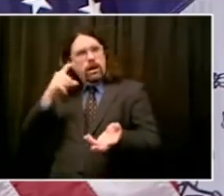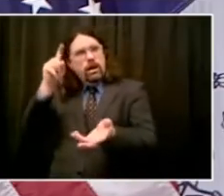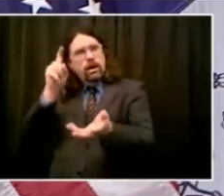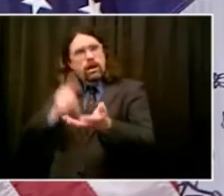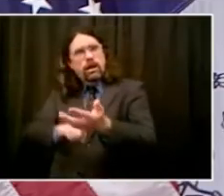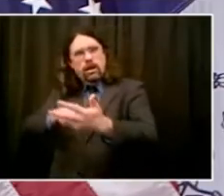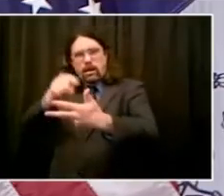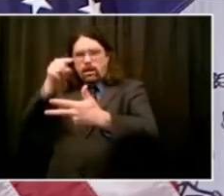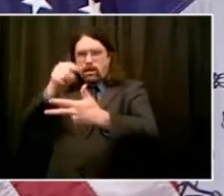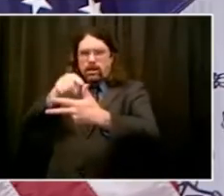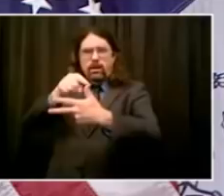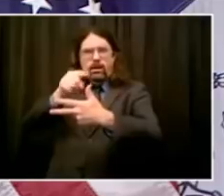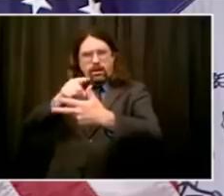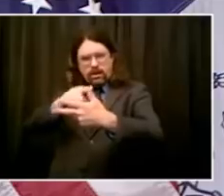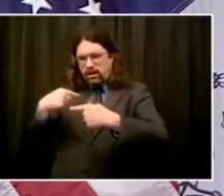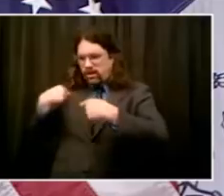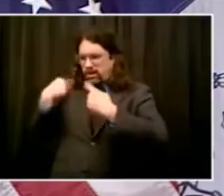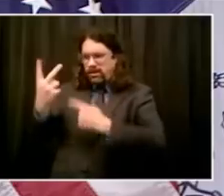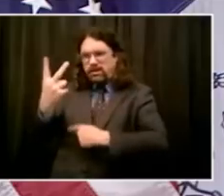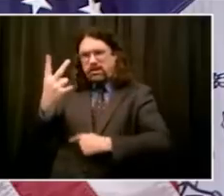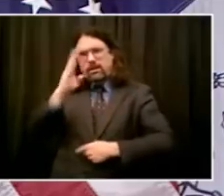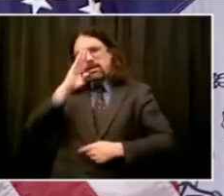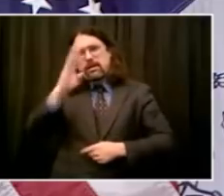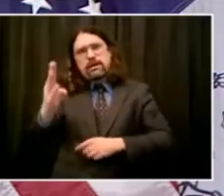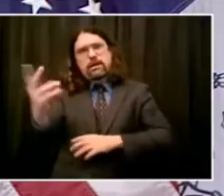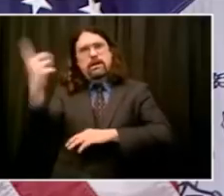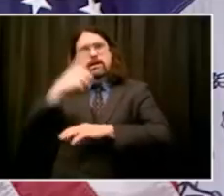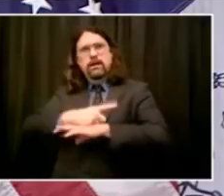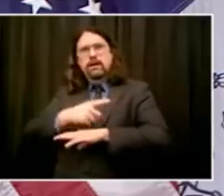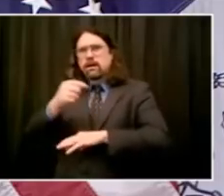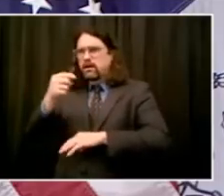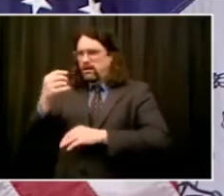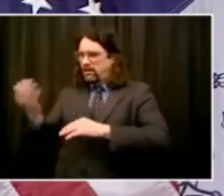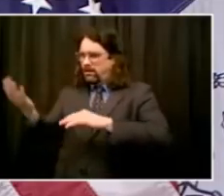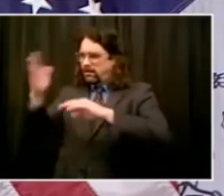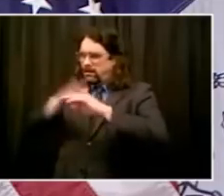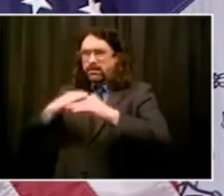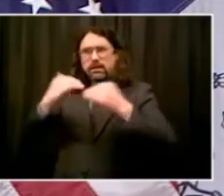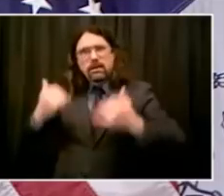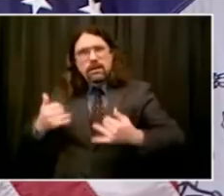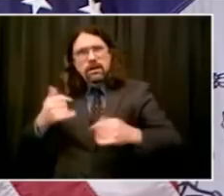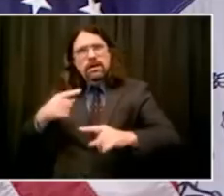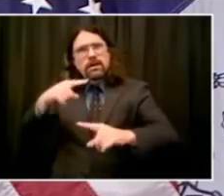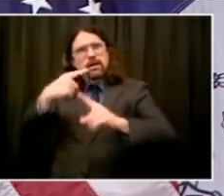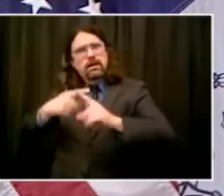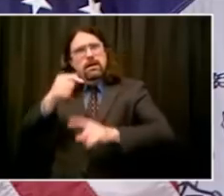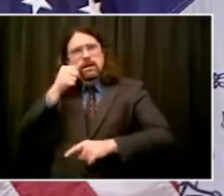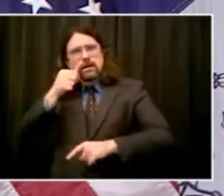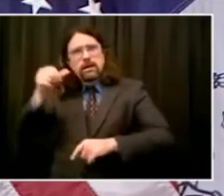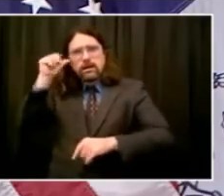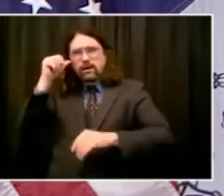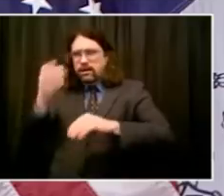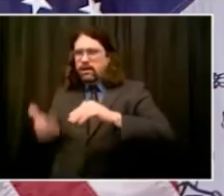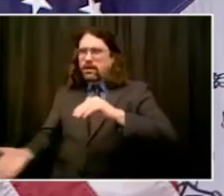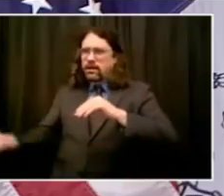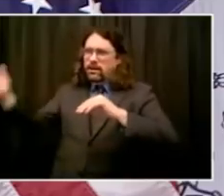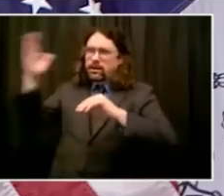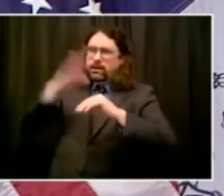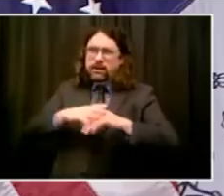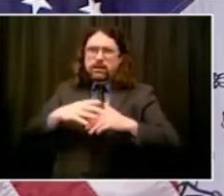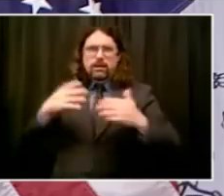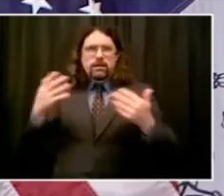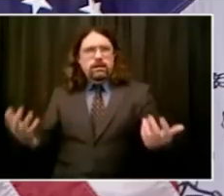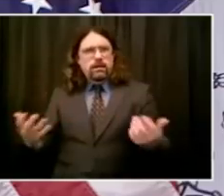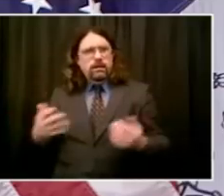city? Is there a COVID Barry somewhere, or a COVID Billy somewhere who's spreading